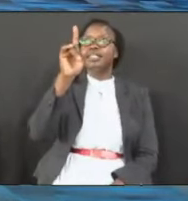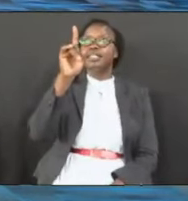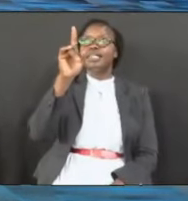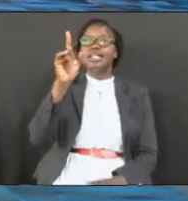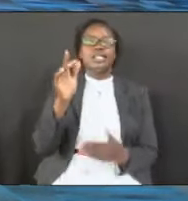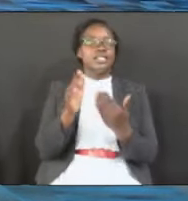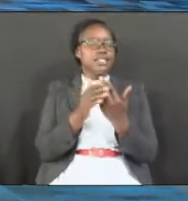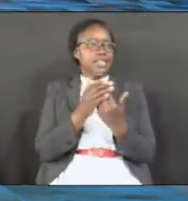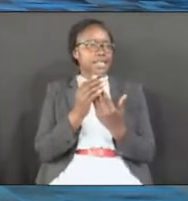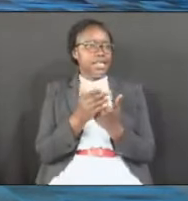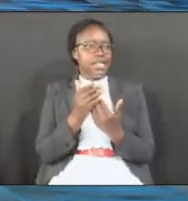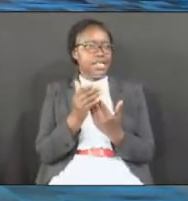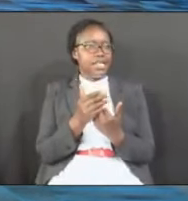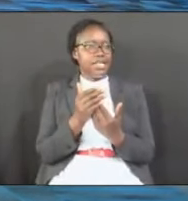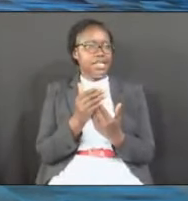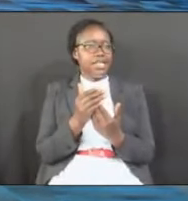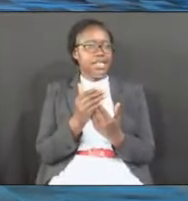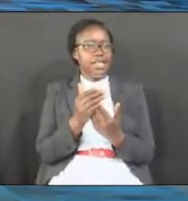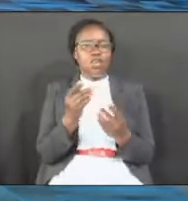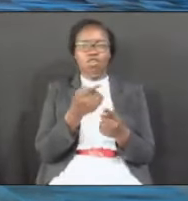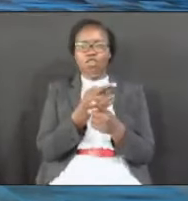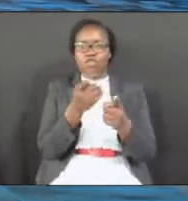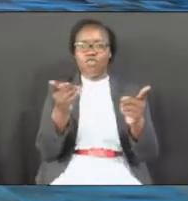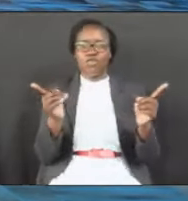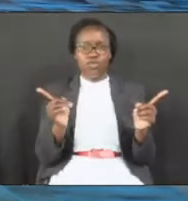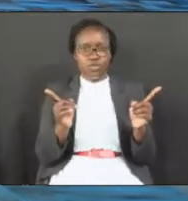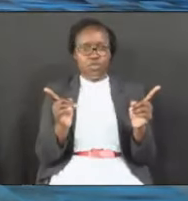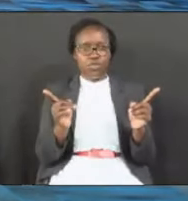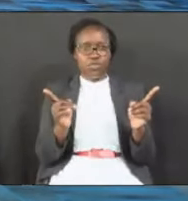takes care of you.